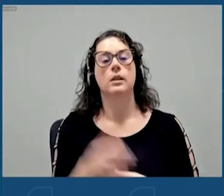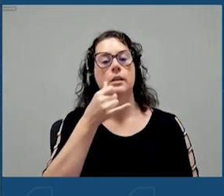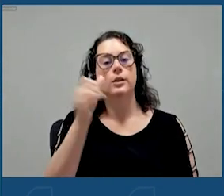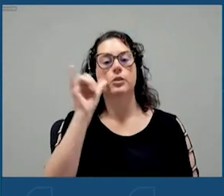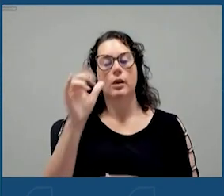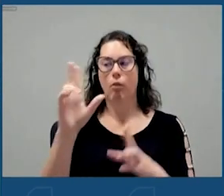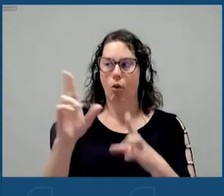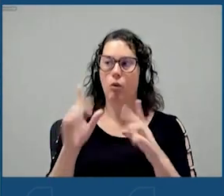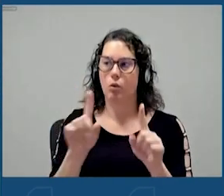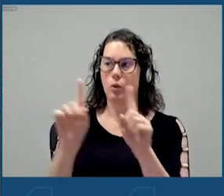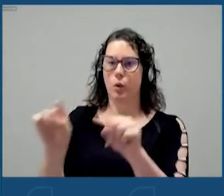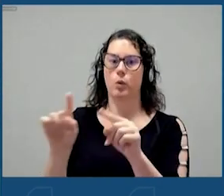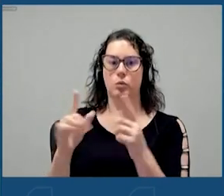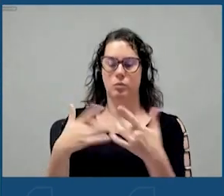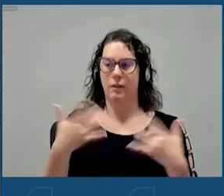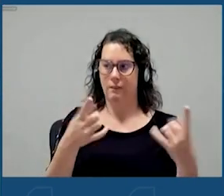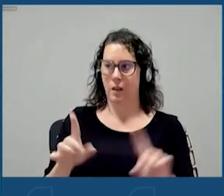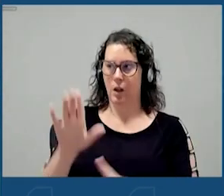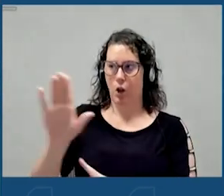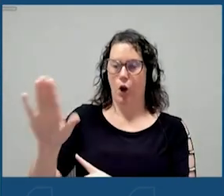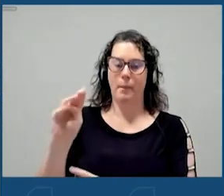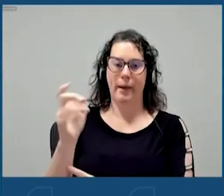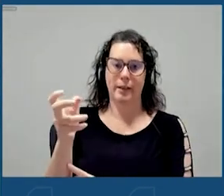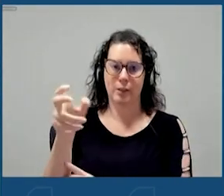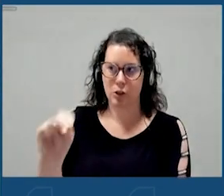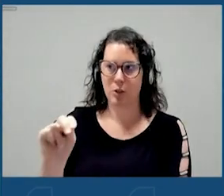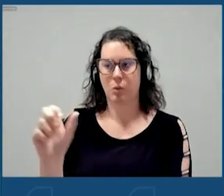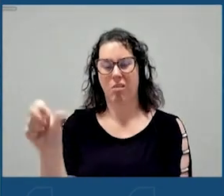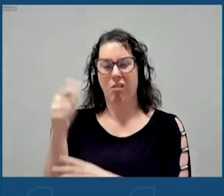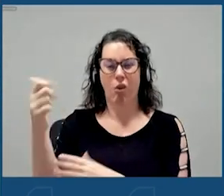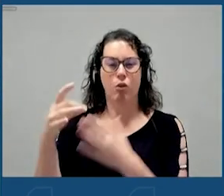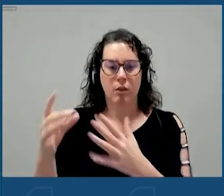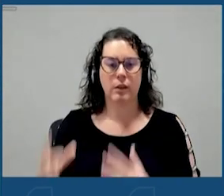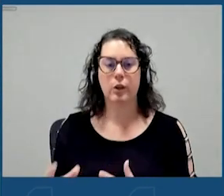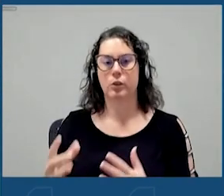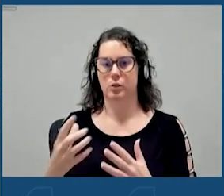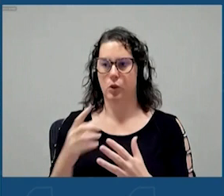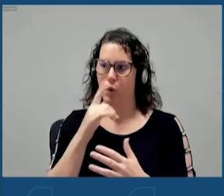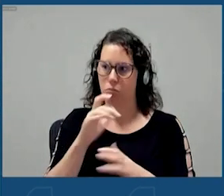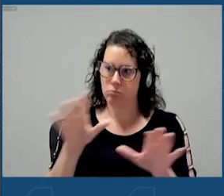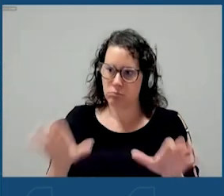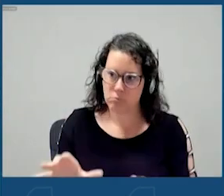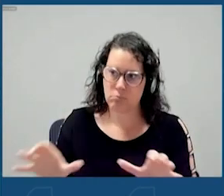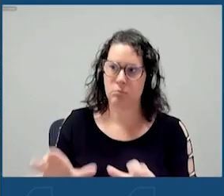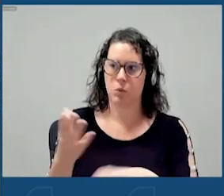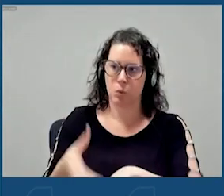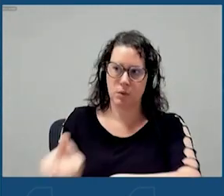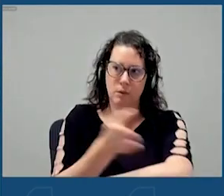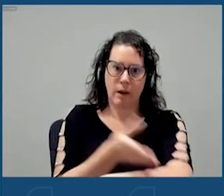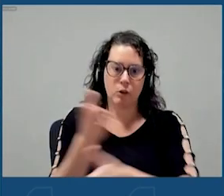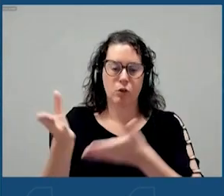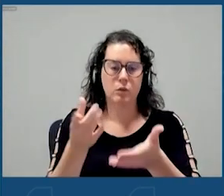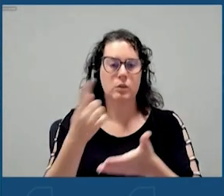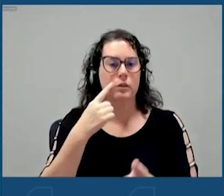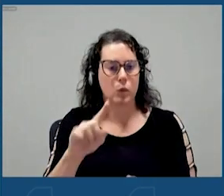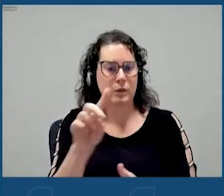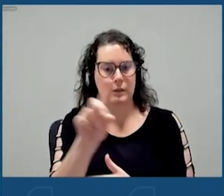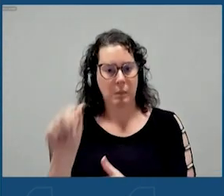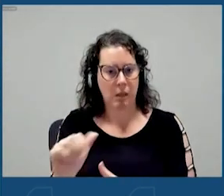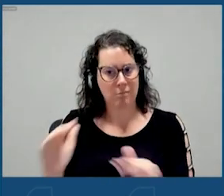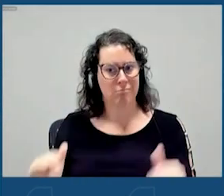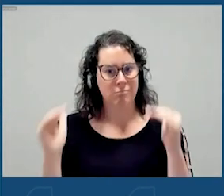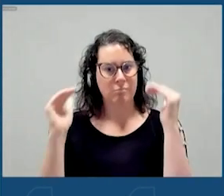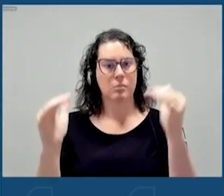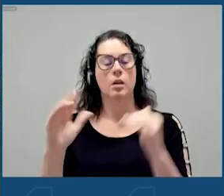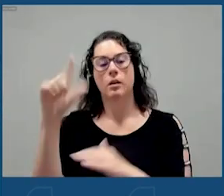event at the Governor's Executive Mansion with other leaders who work to advance services for those with disabilities. The Governor convened the